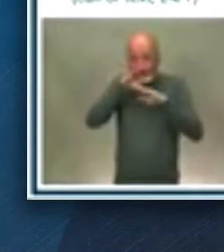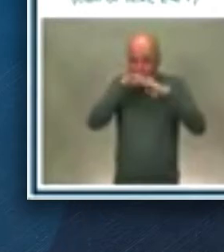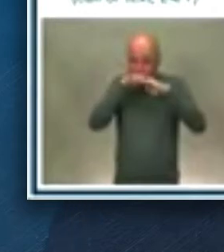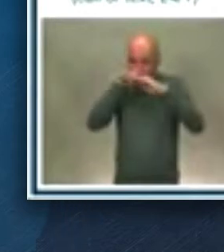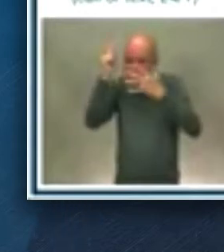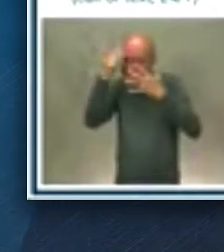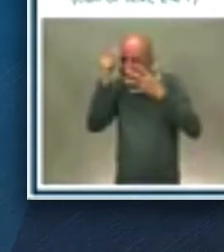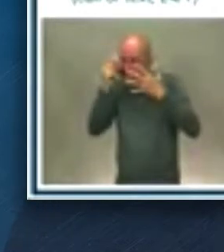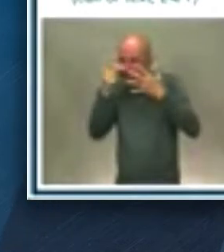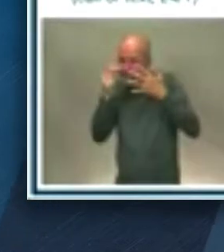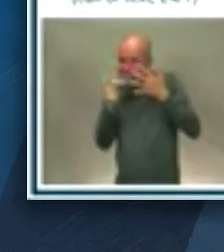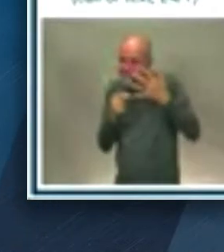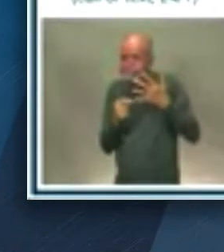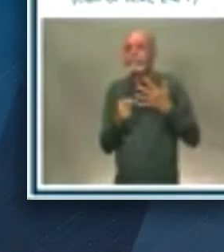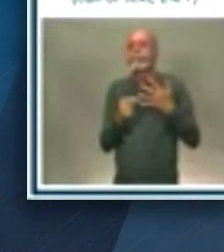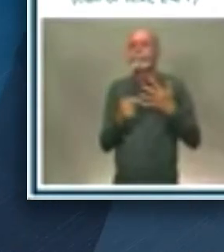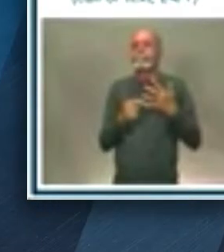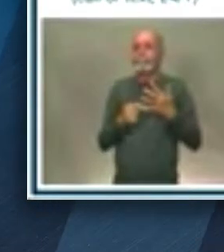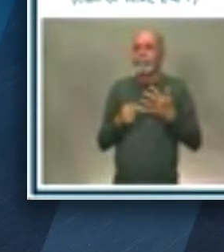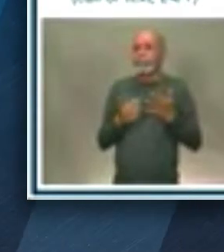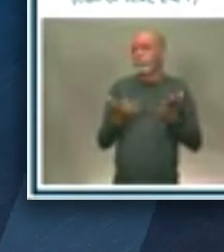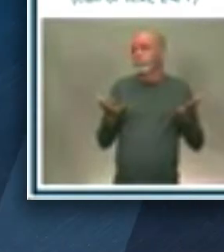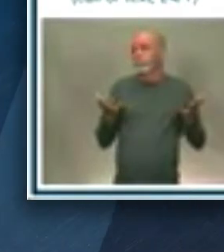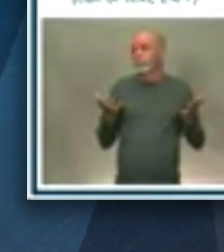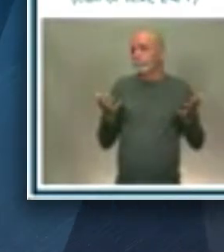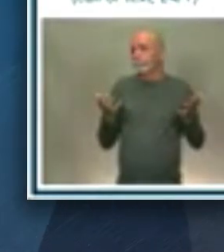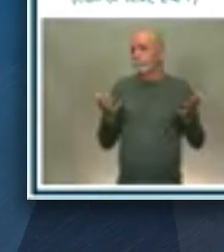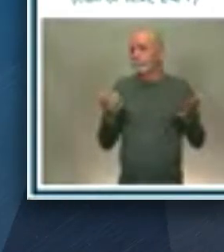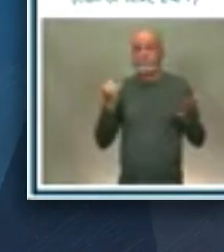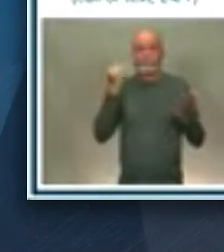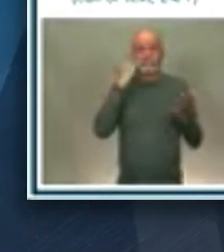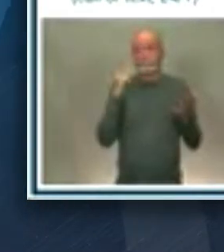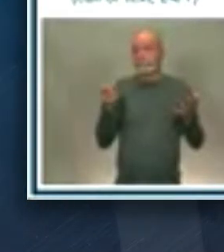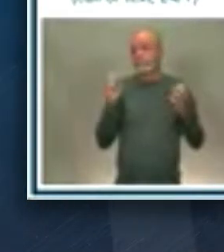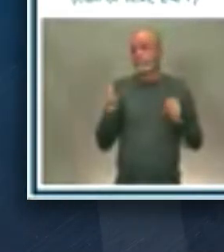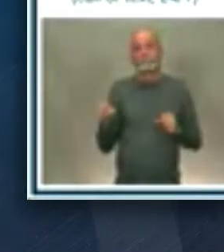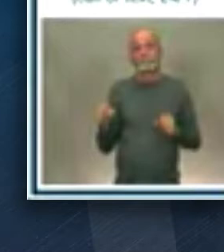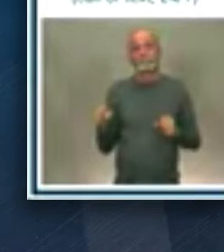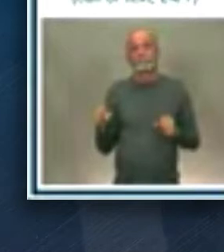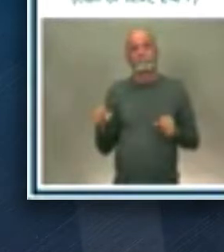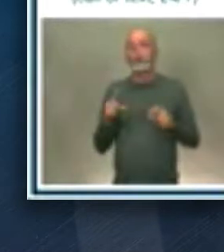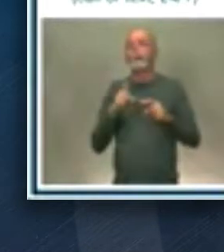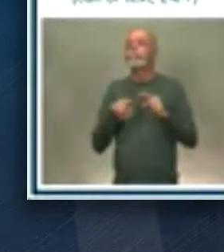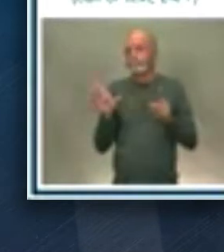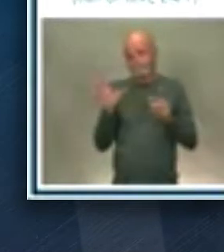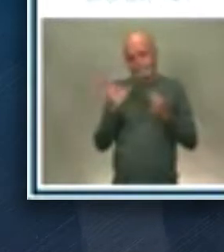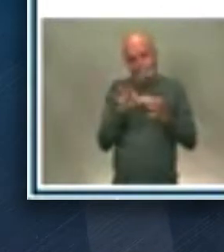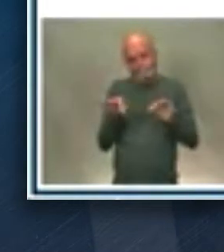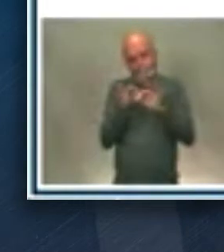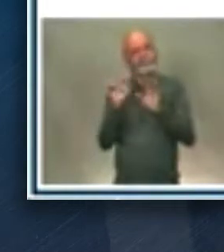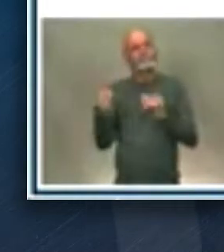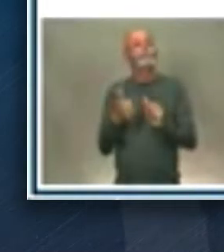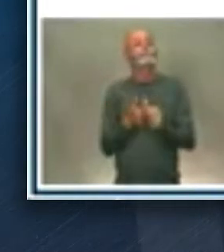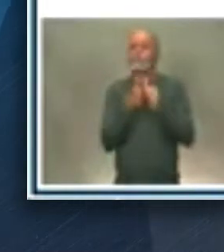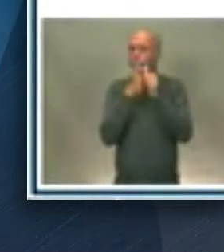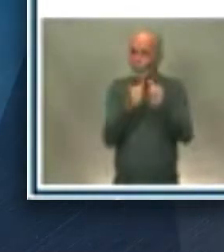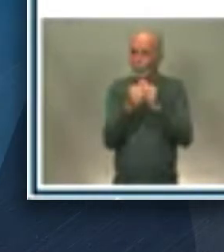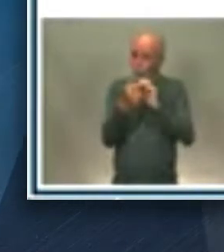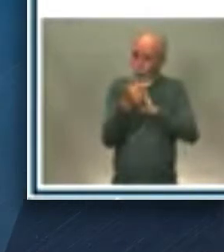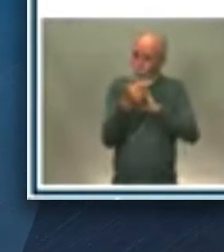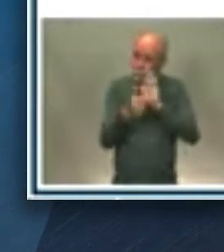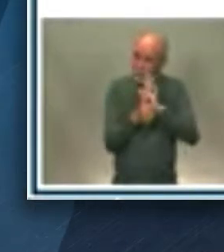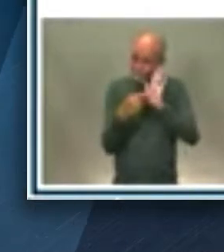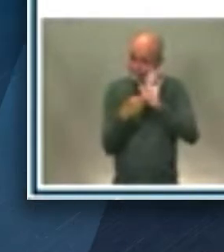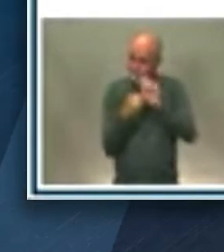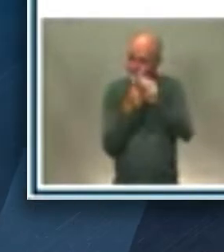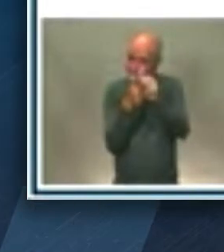those contexts, there's certainly nothing that would stop a private business organization going down that road. And that's why we're focused on making